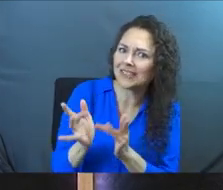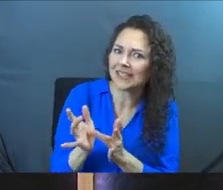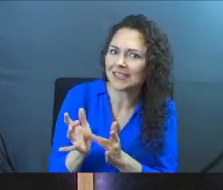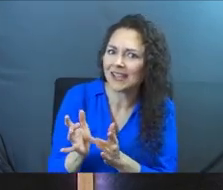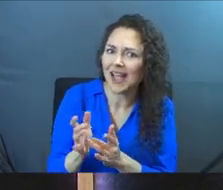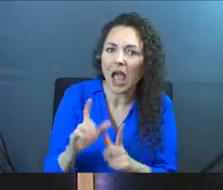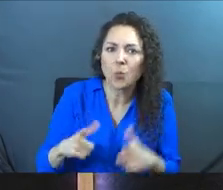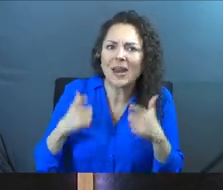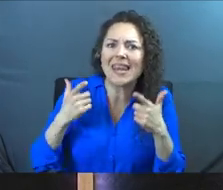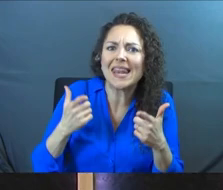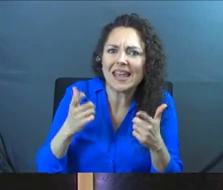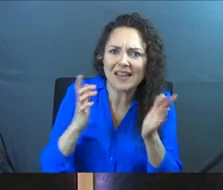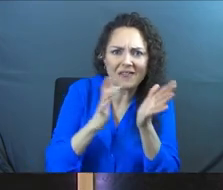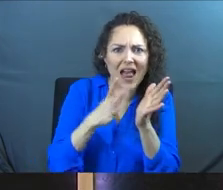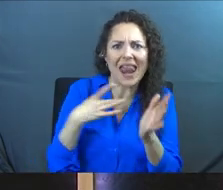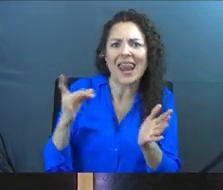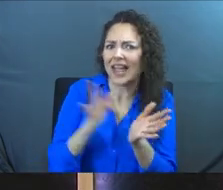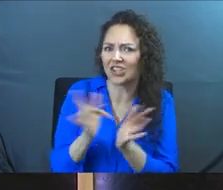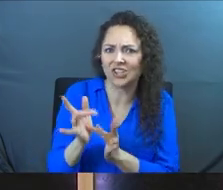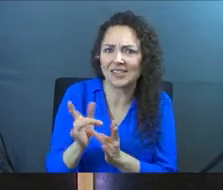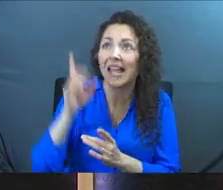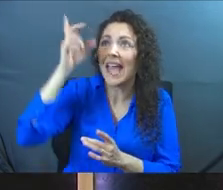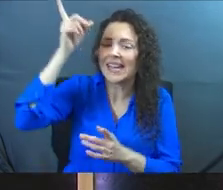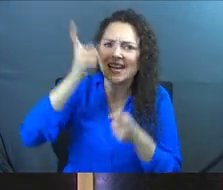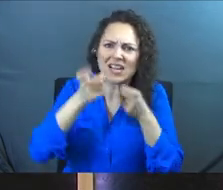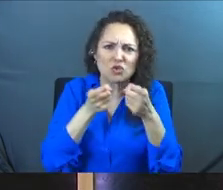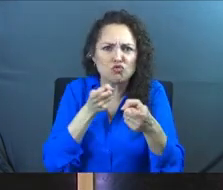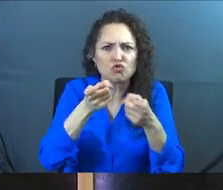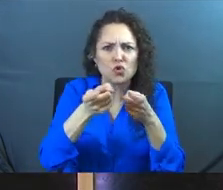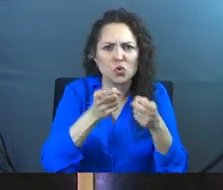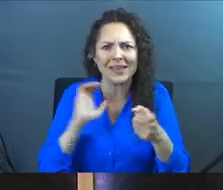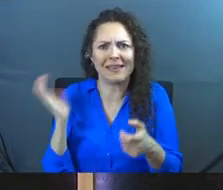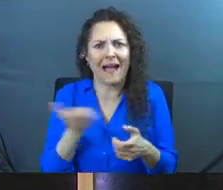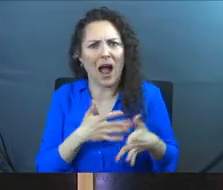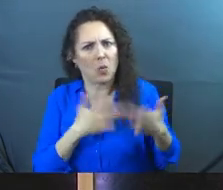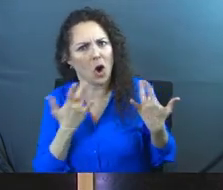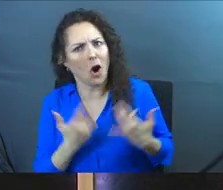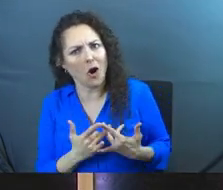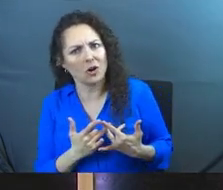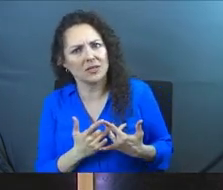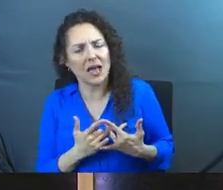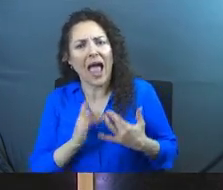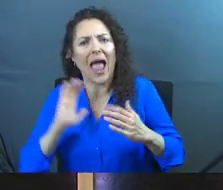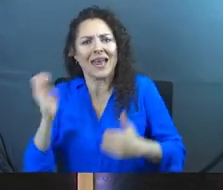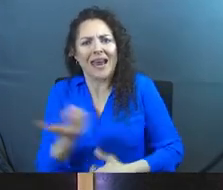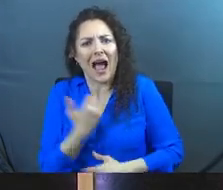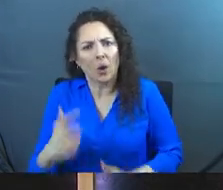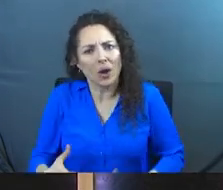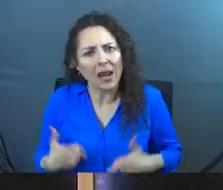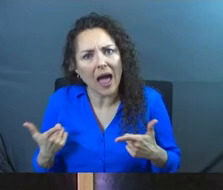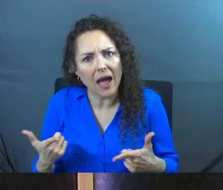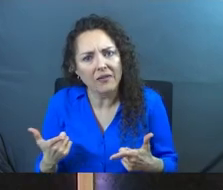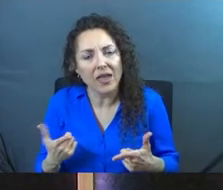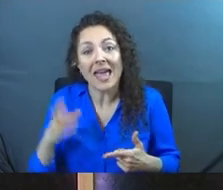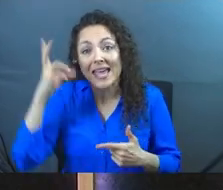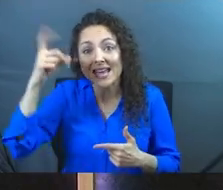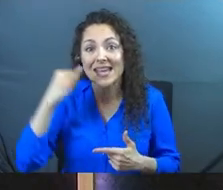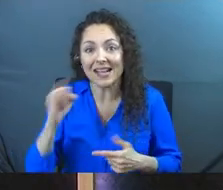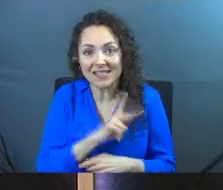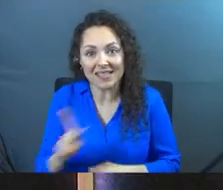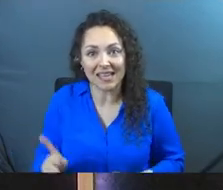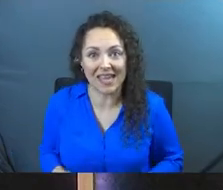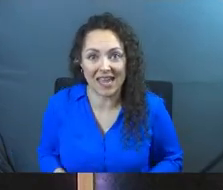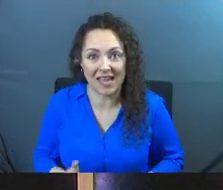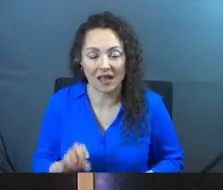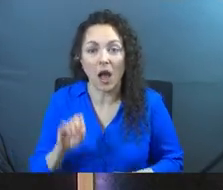the ruler of our heart. And he is the one that rules and reigns in our life. And he is this king